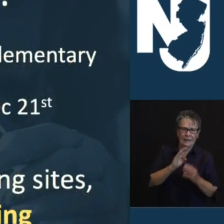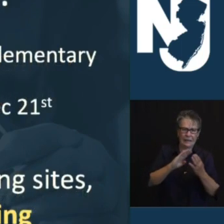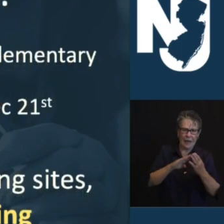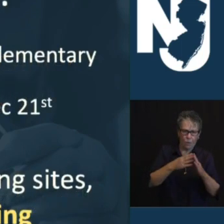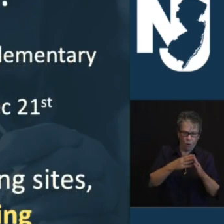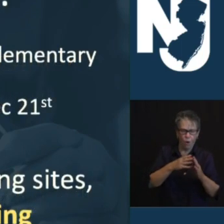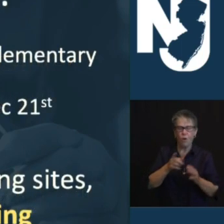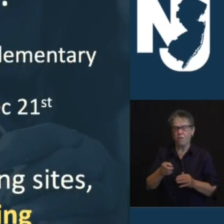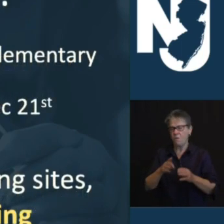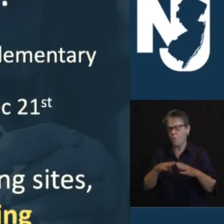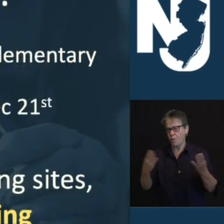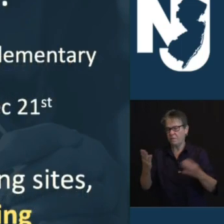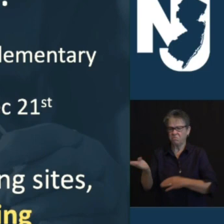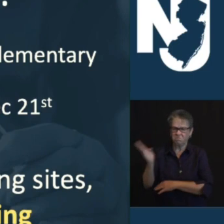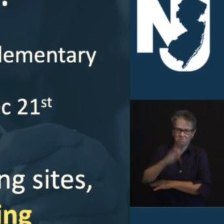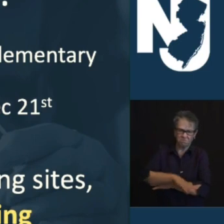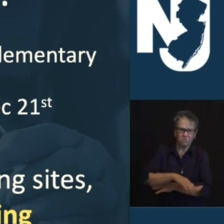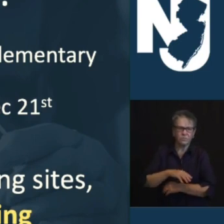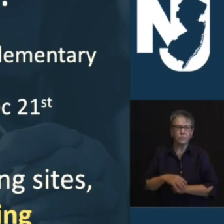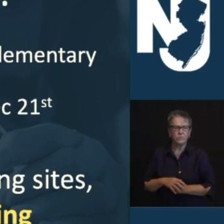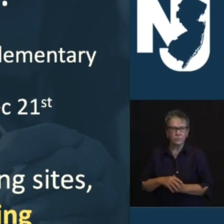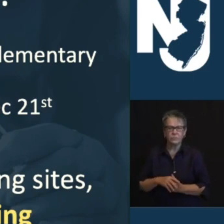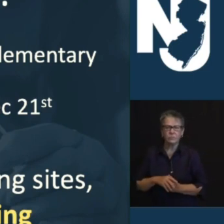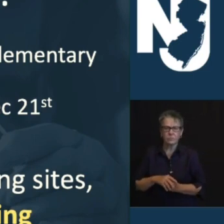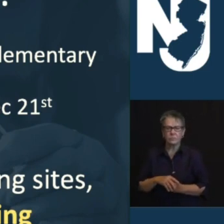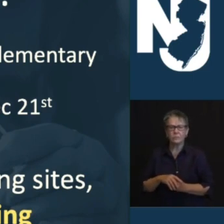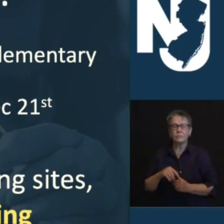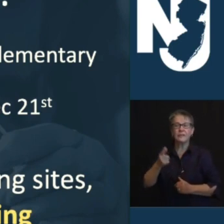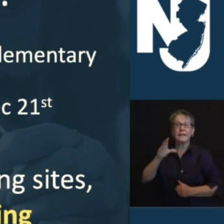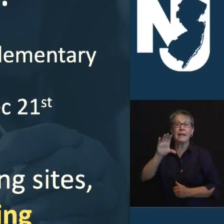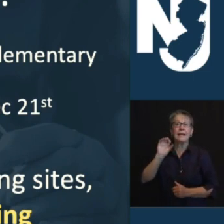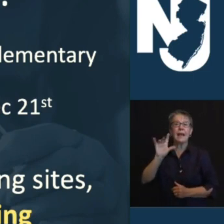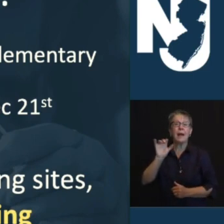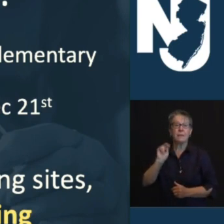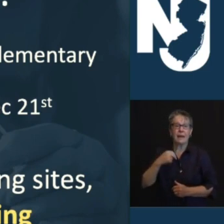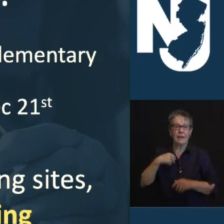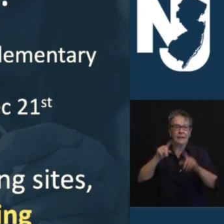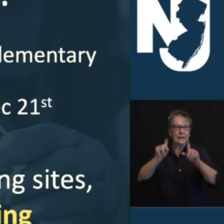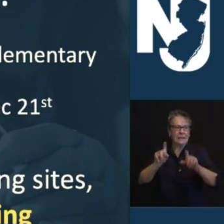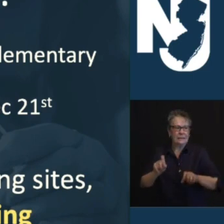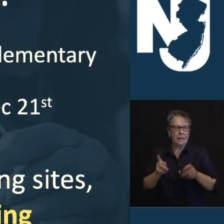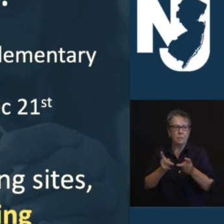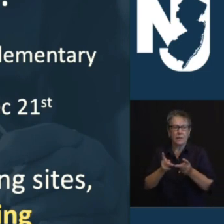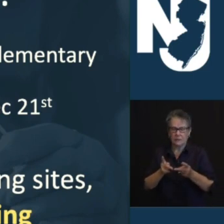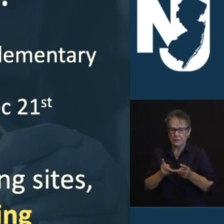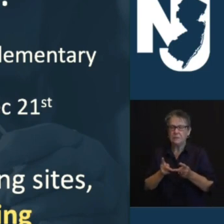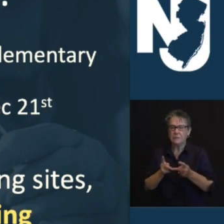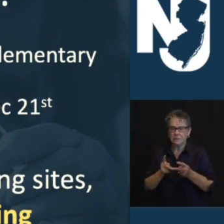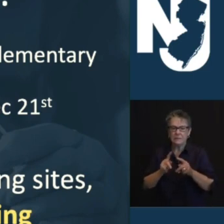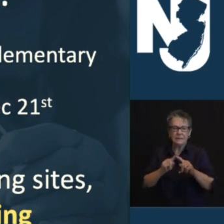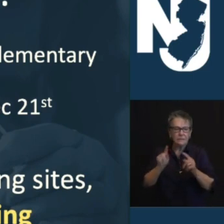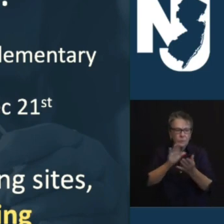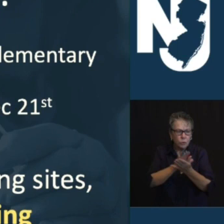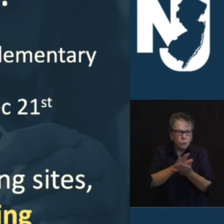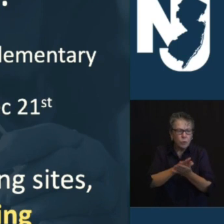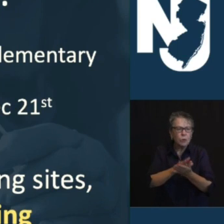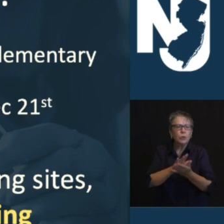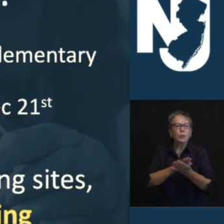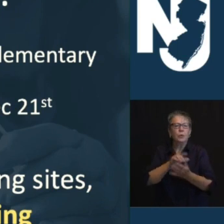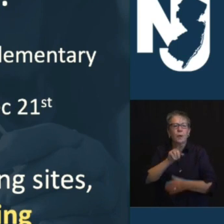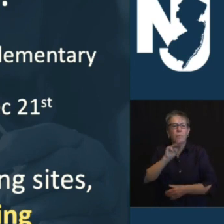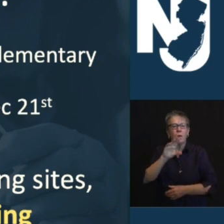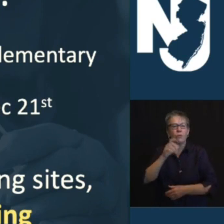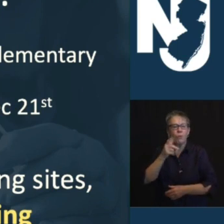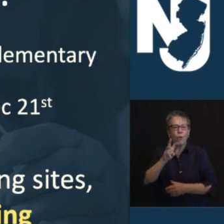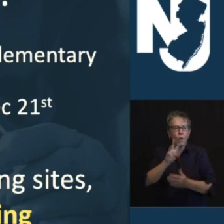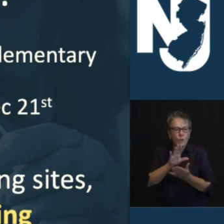city of Camden, tests will be available at the Mastery Charter Schools McGraw Elementary at 3051 Fremont Avenue starting